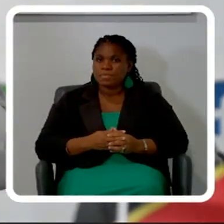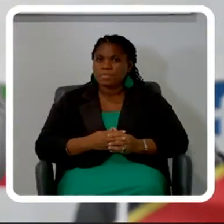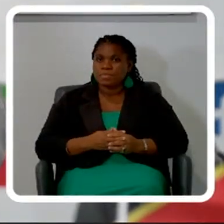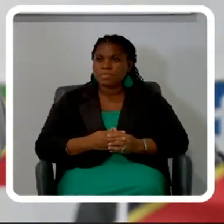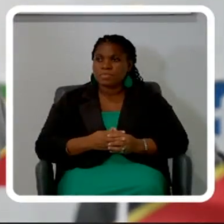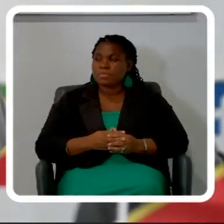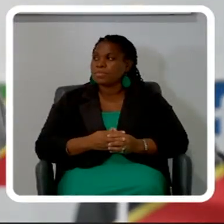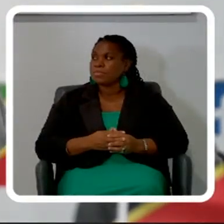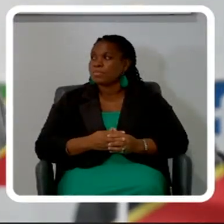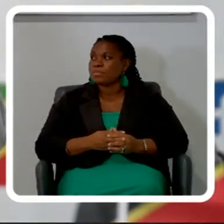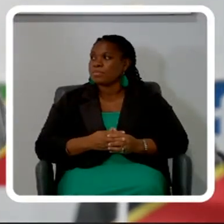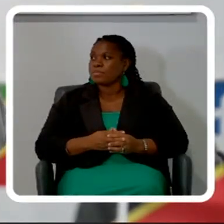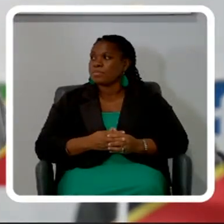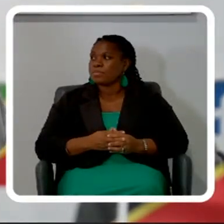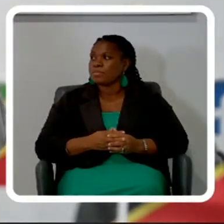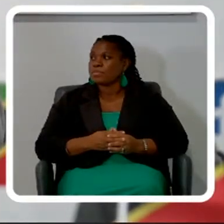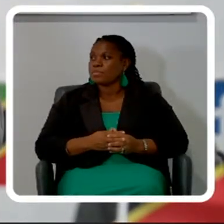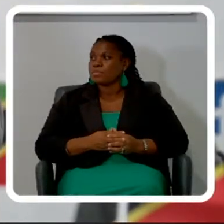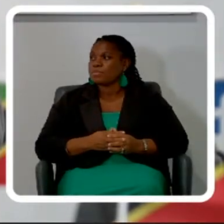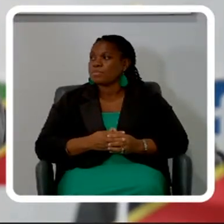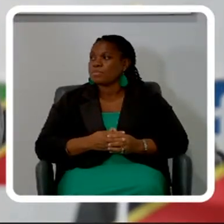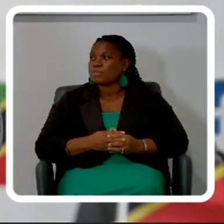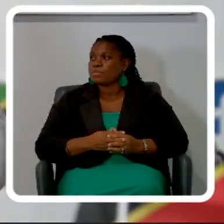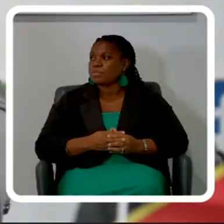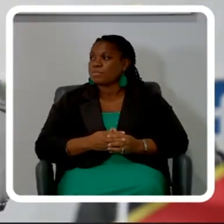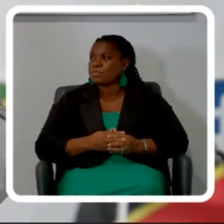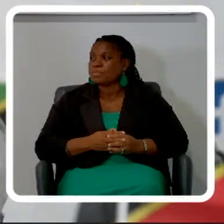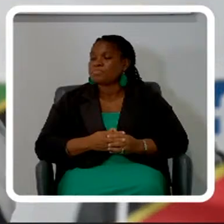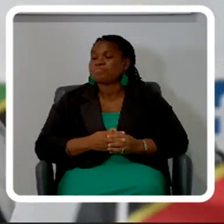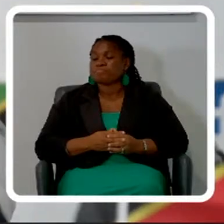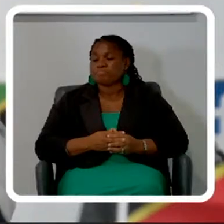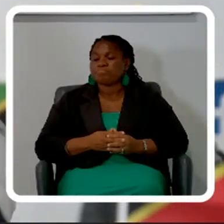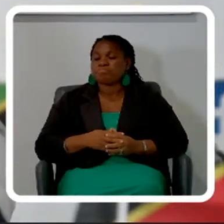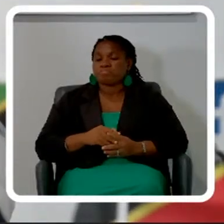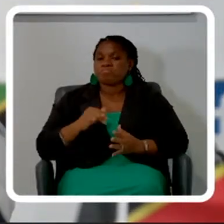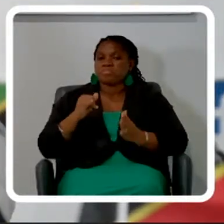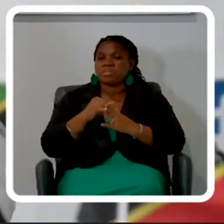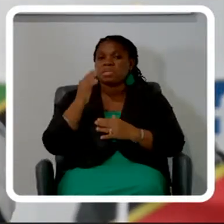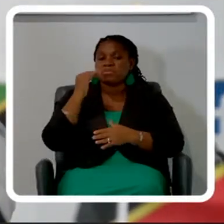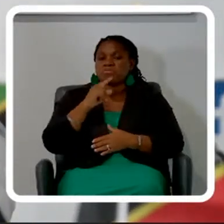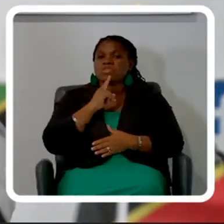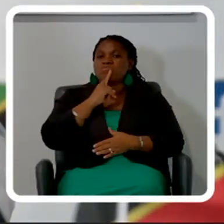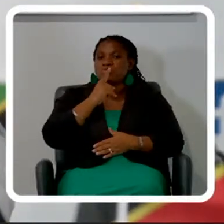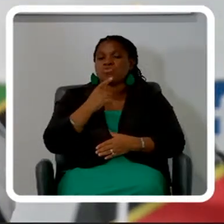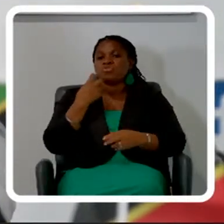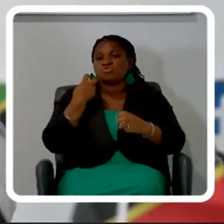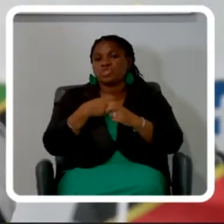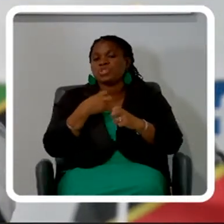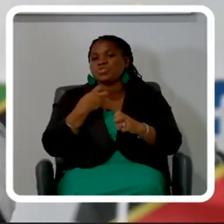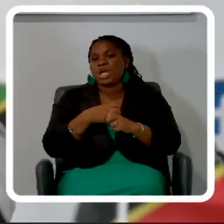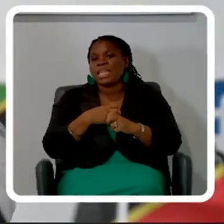That is why it has been such a challenge. It was a tightrope to walk.